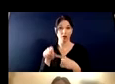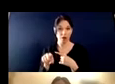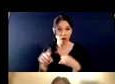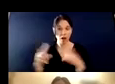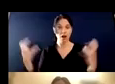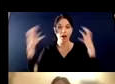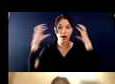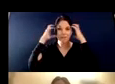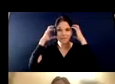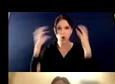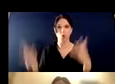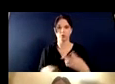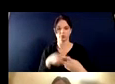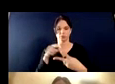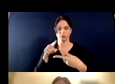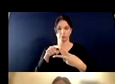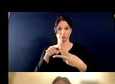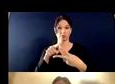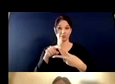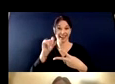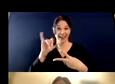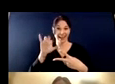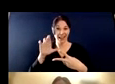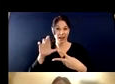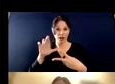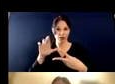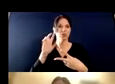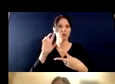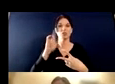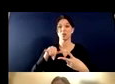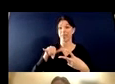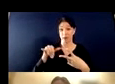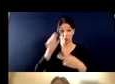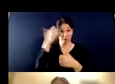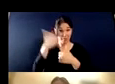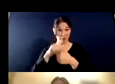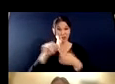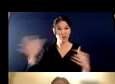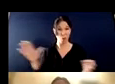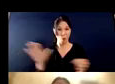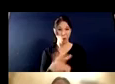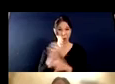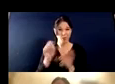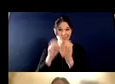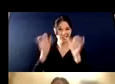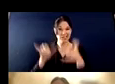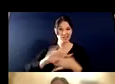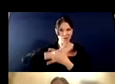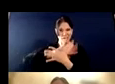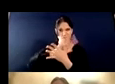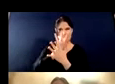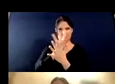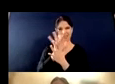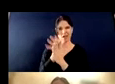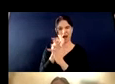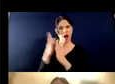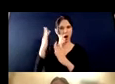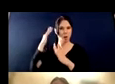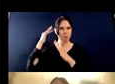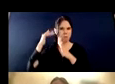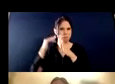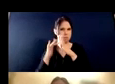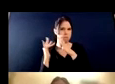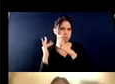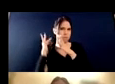headphones, so all the way through the outer, middle, and inner ear, sound needed to be much louder for them to just barely